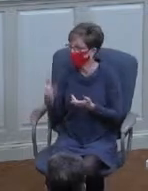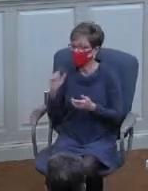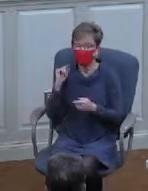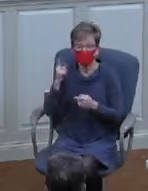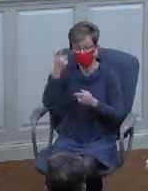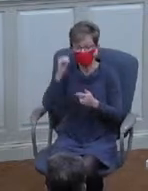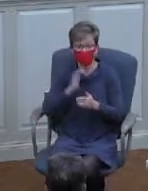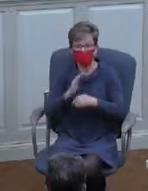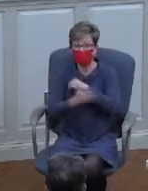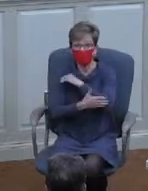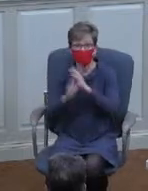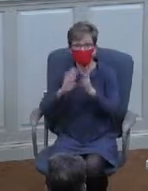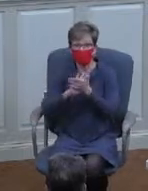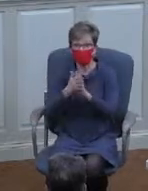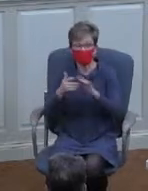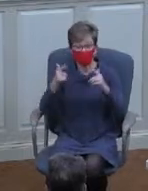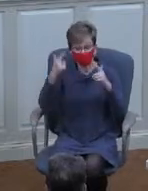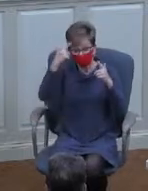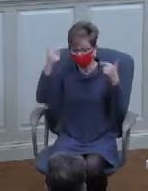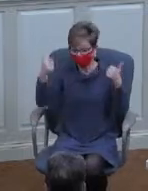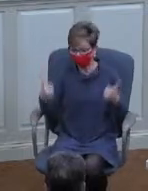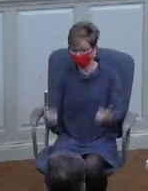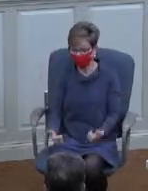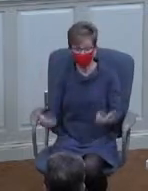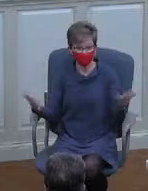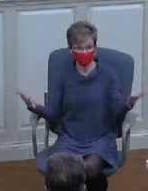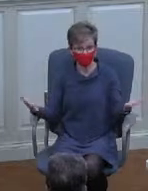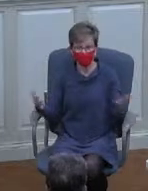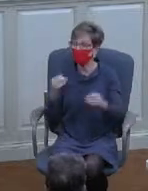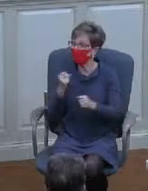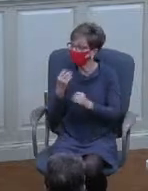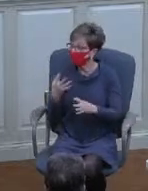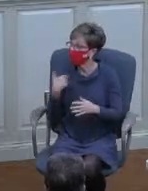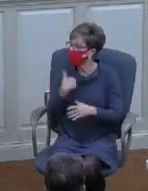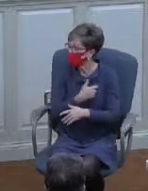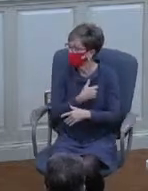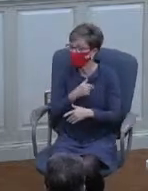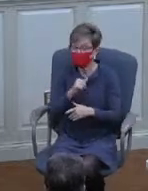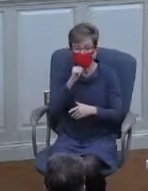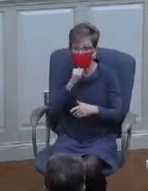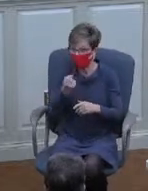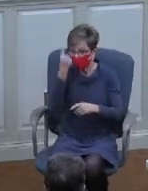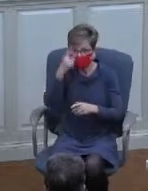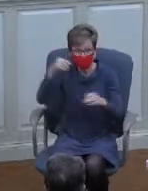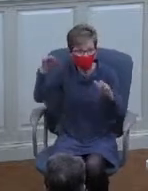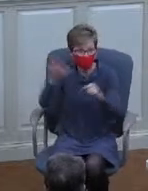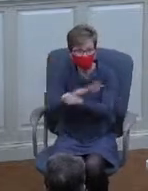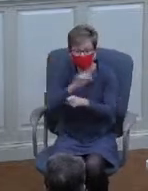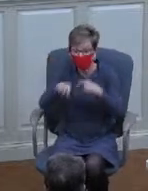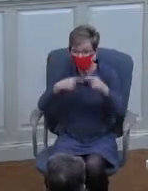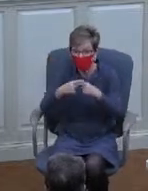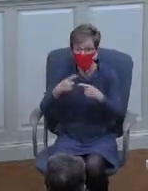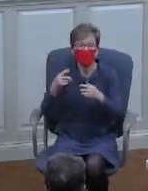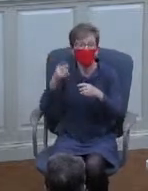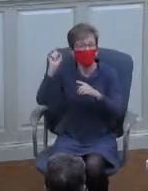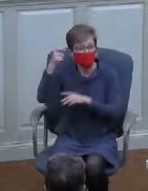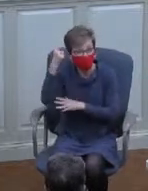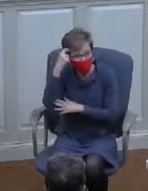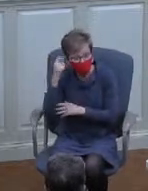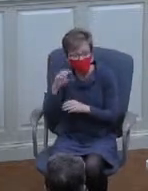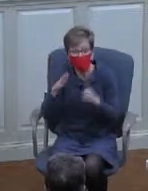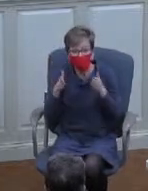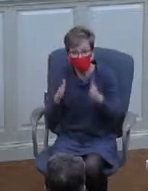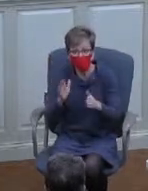country? Many of us remain fundamentally ignorant about the mechanisms of government and the way the